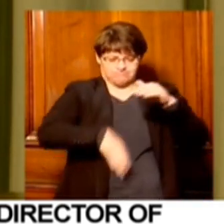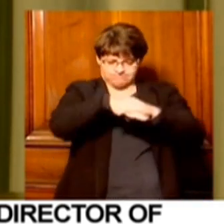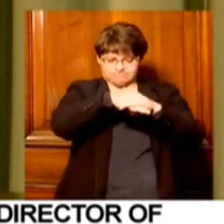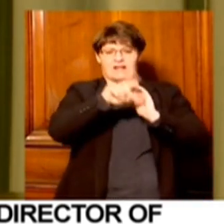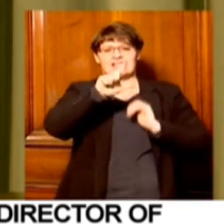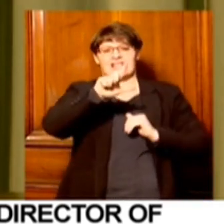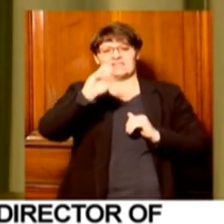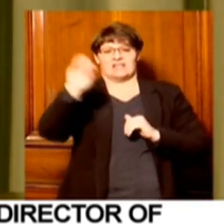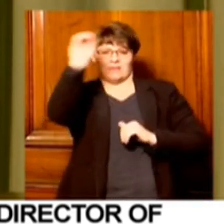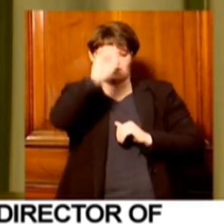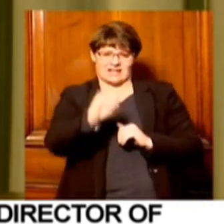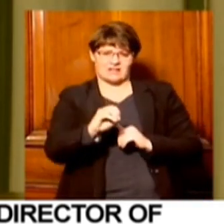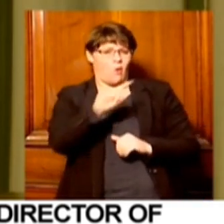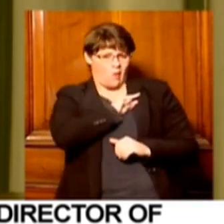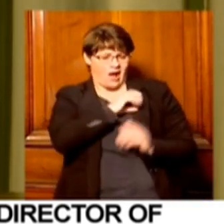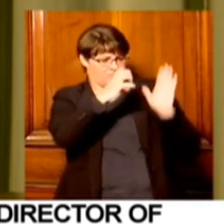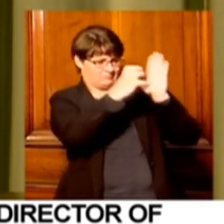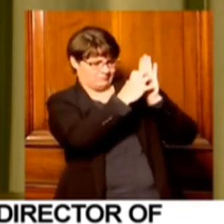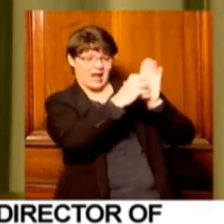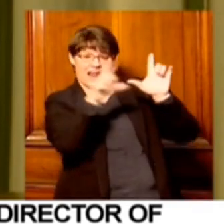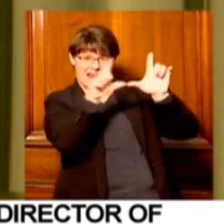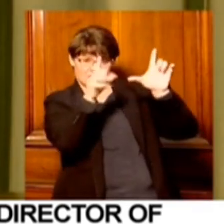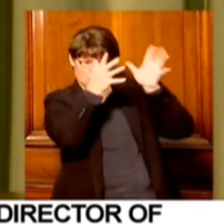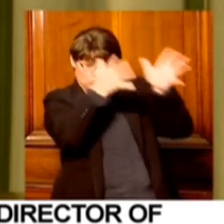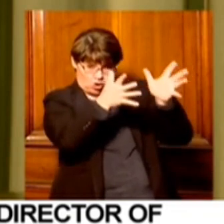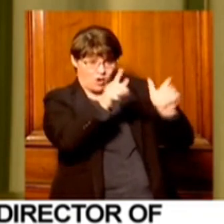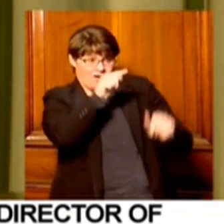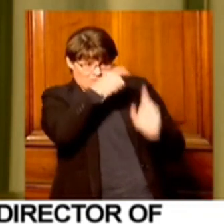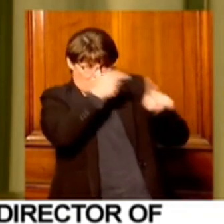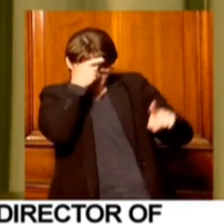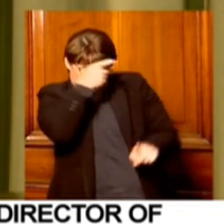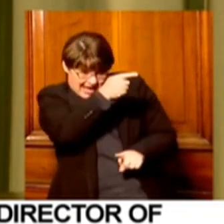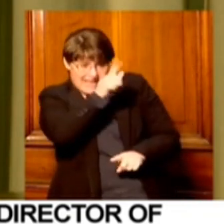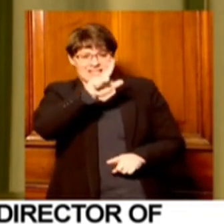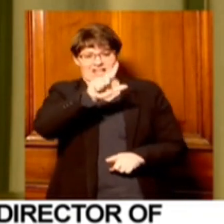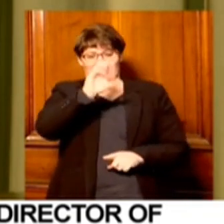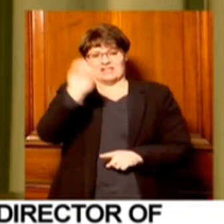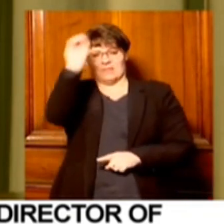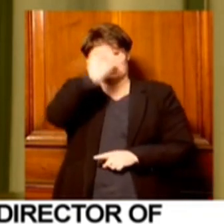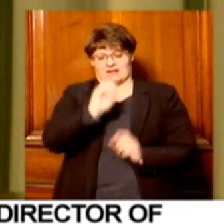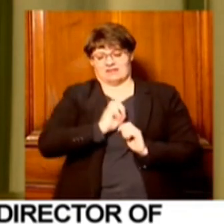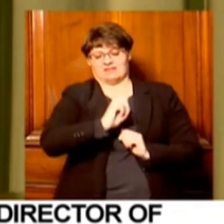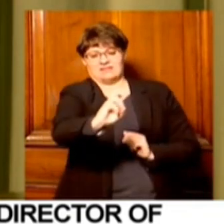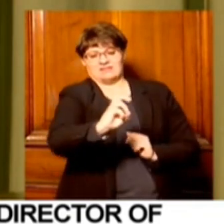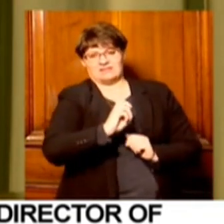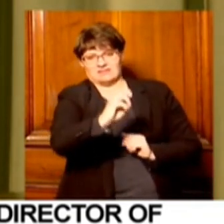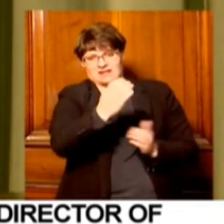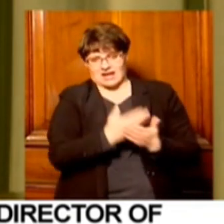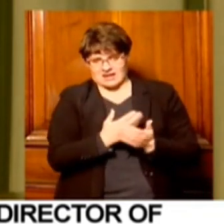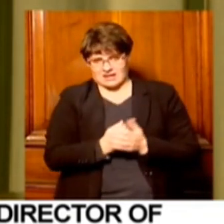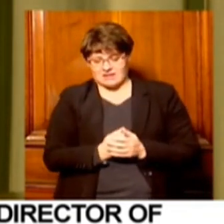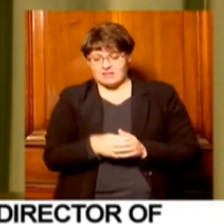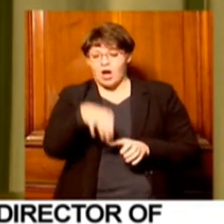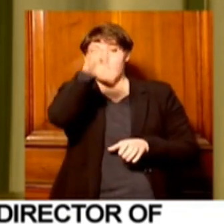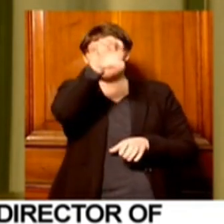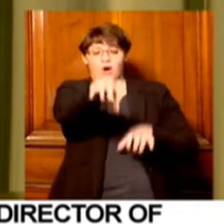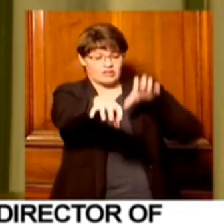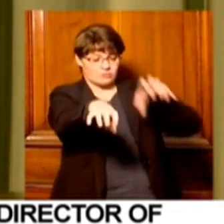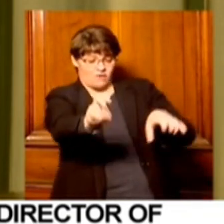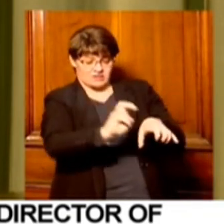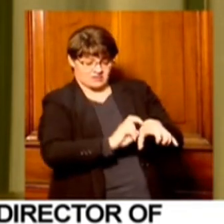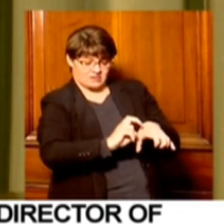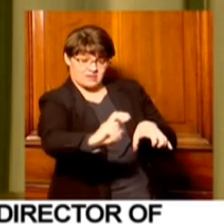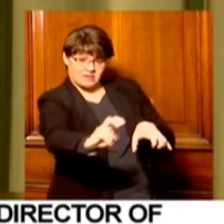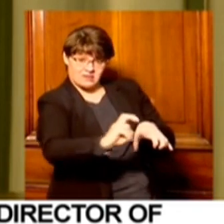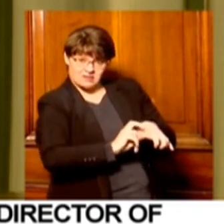their maximum licensed passenger carrying capacity for long distance, intra-provincial level, and